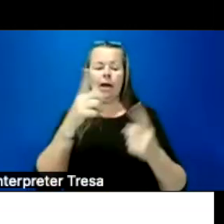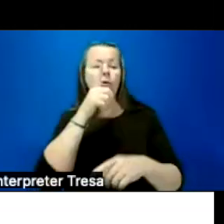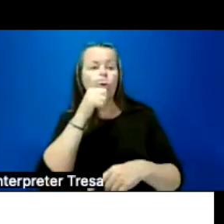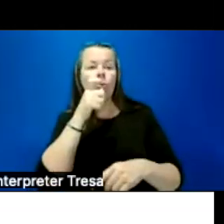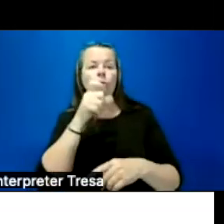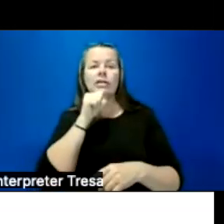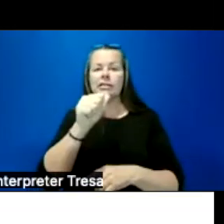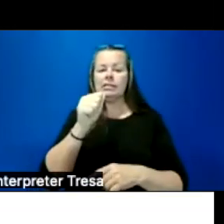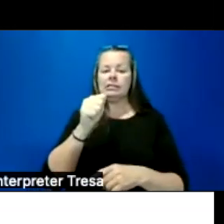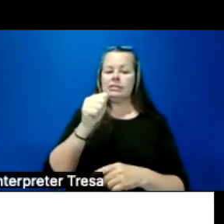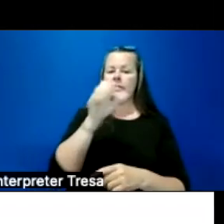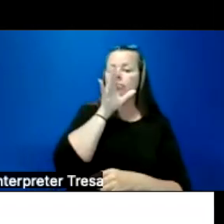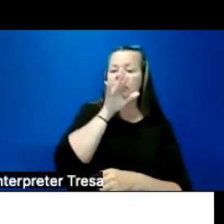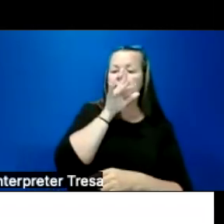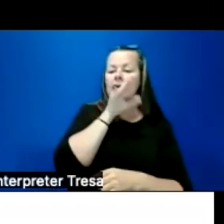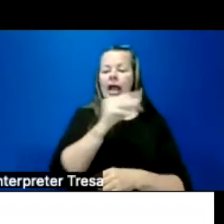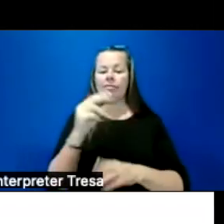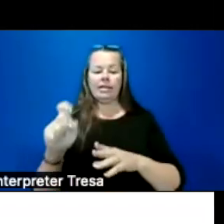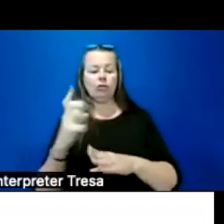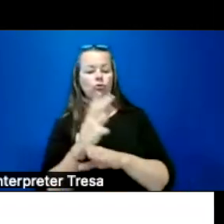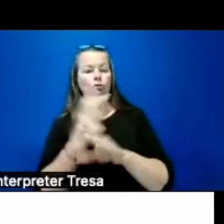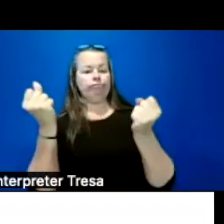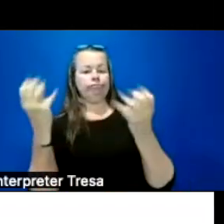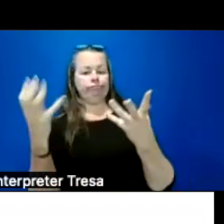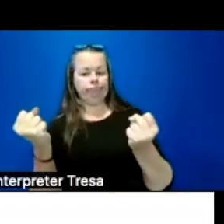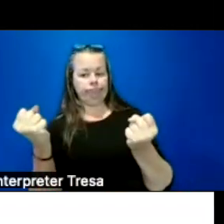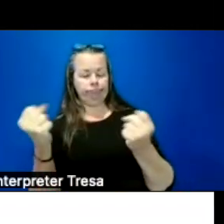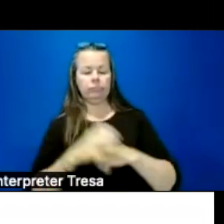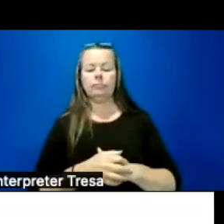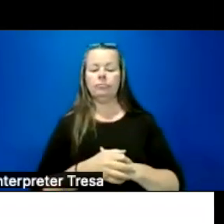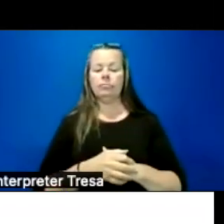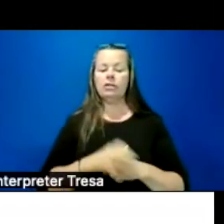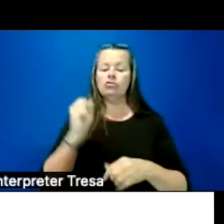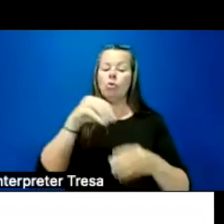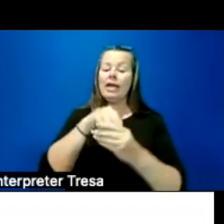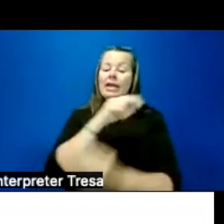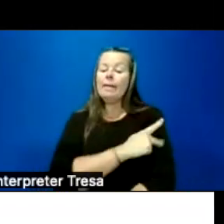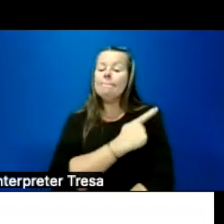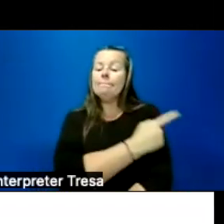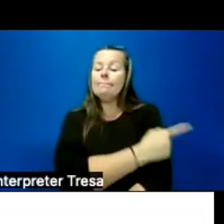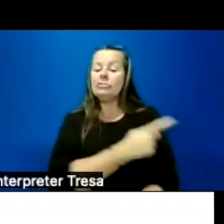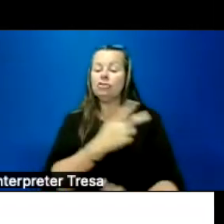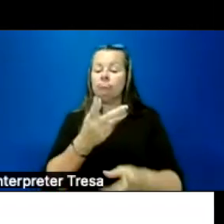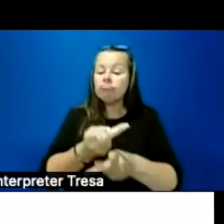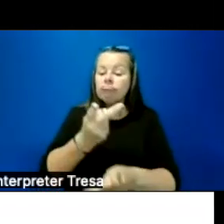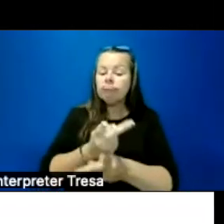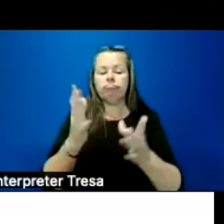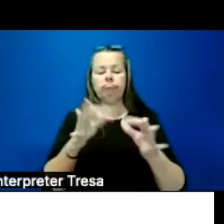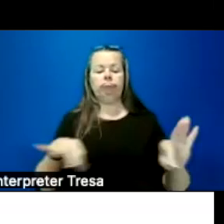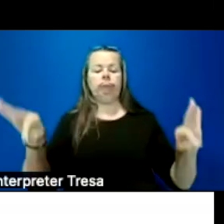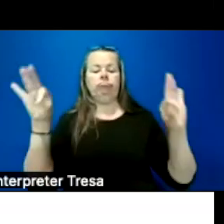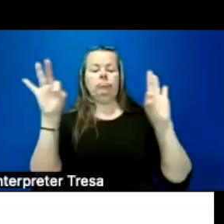speaking, and they need the use of sign language. So in patient care, this is very, very important in order not to add an